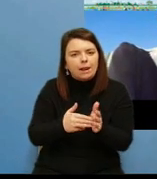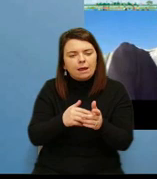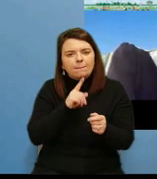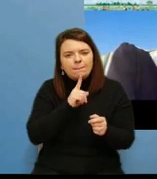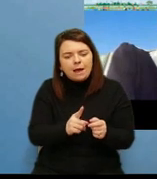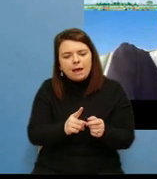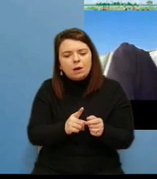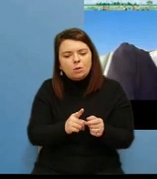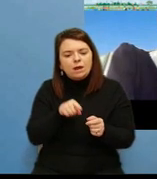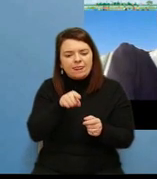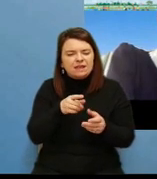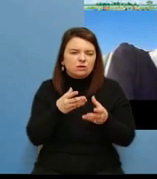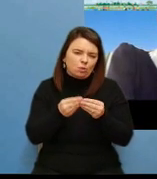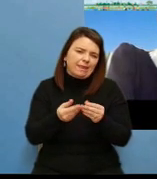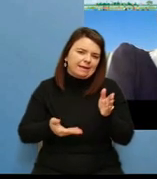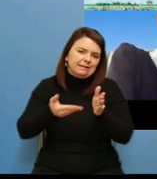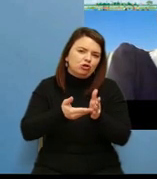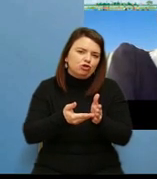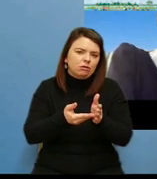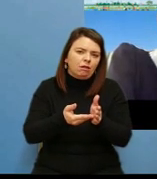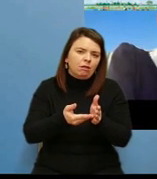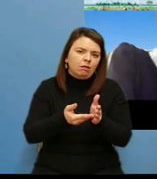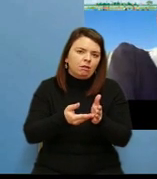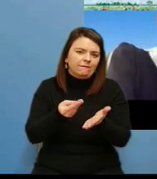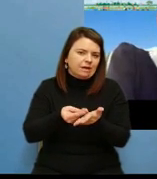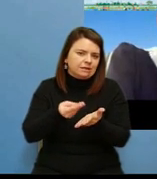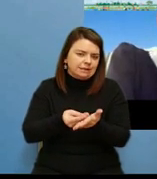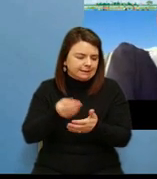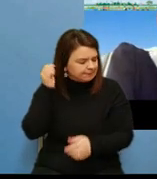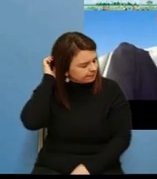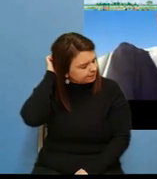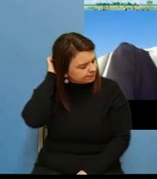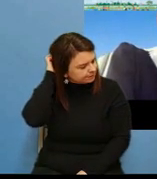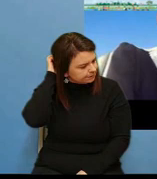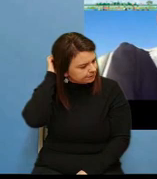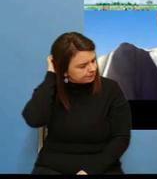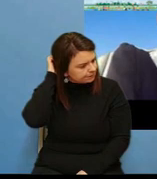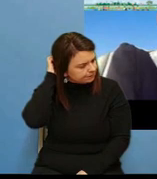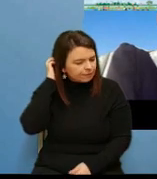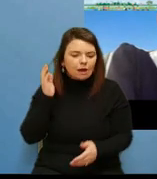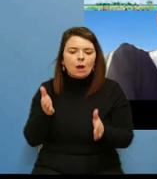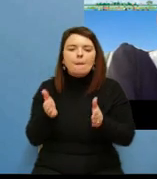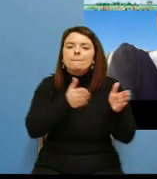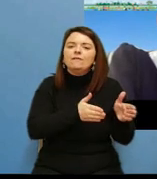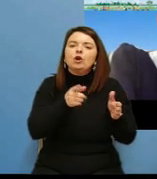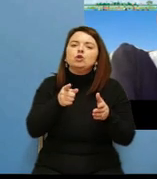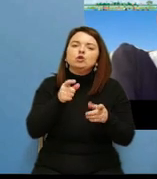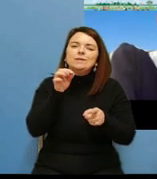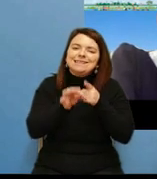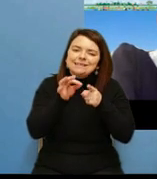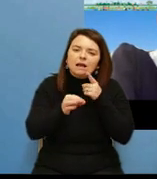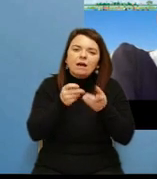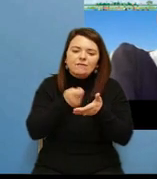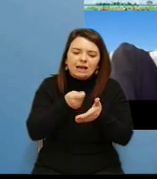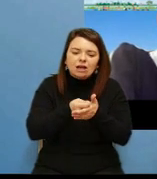ARRS costs of £0.9 million, but as stated, this comes with additional funding with it. Moving on to